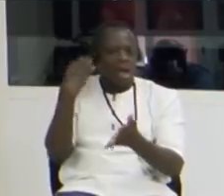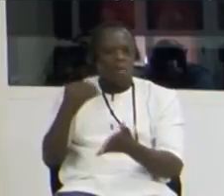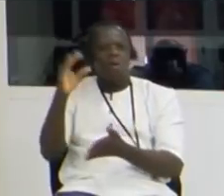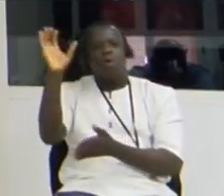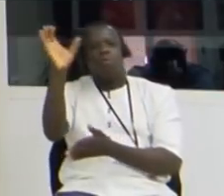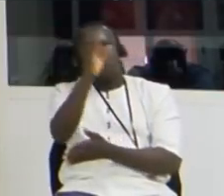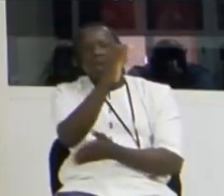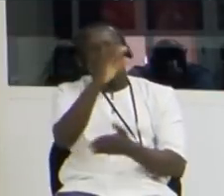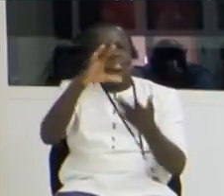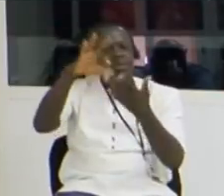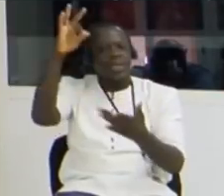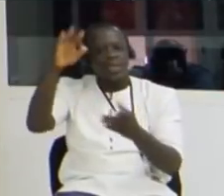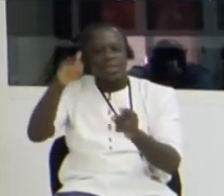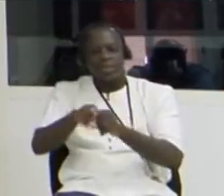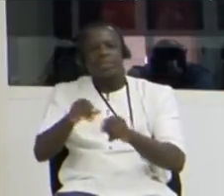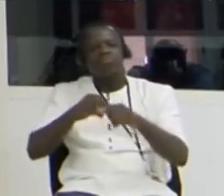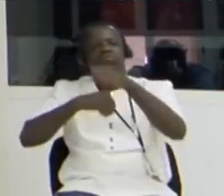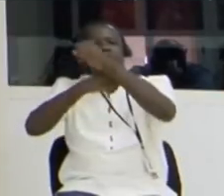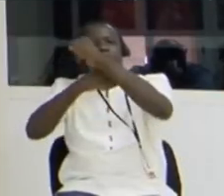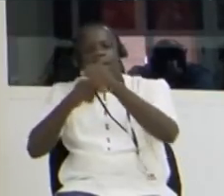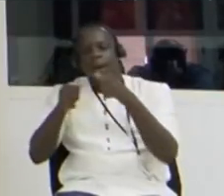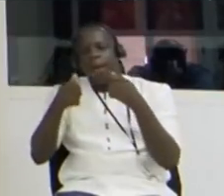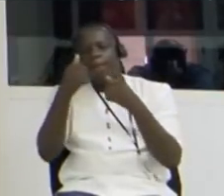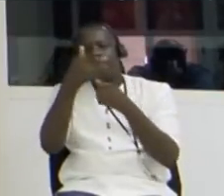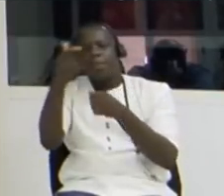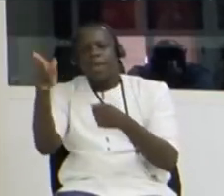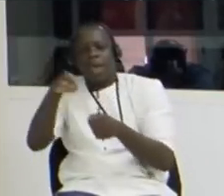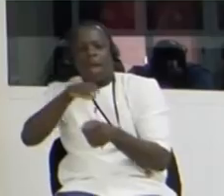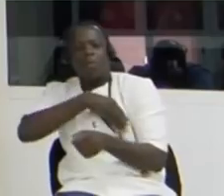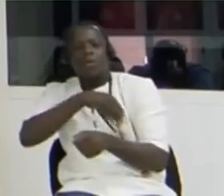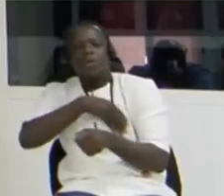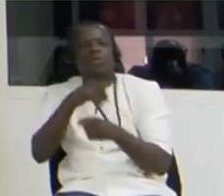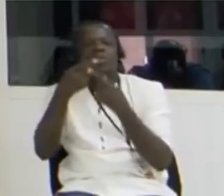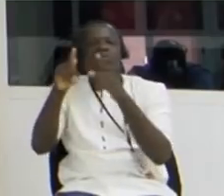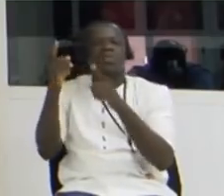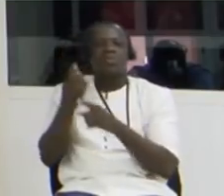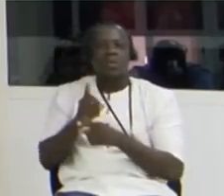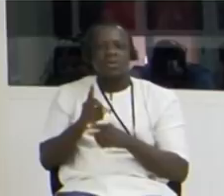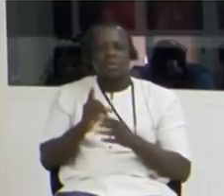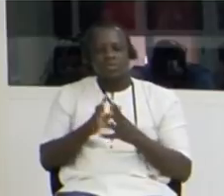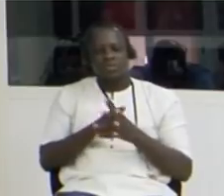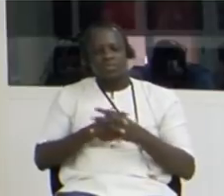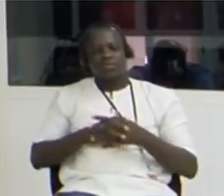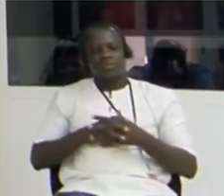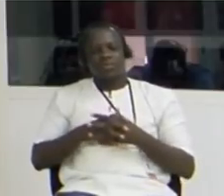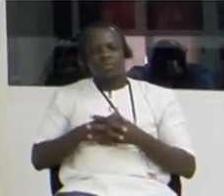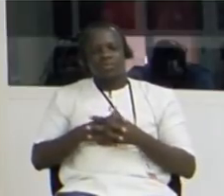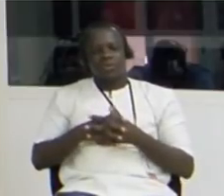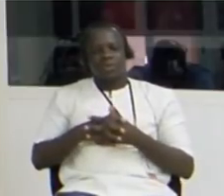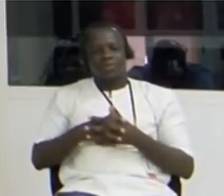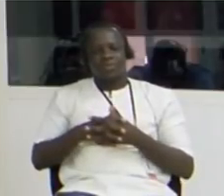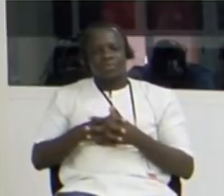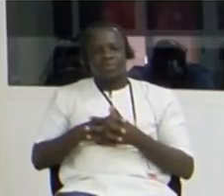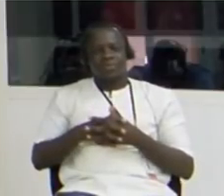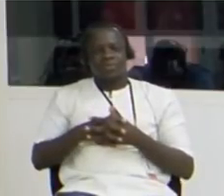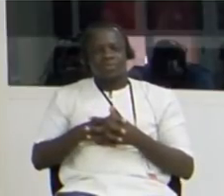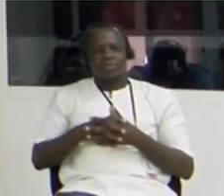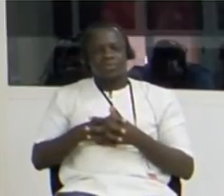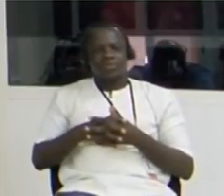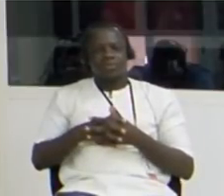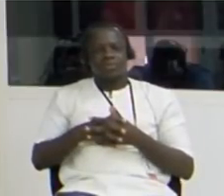prizes were given. Thank you. The first edition was something